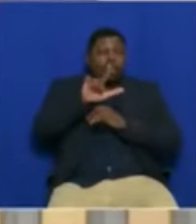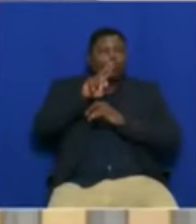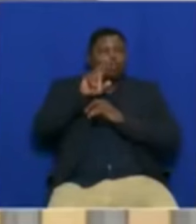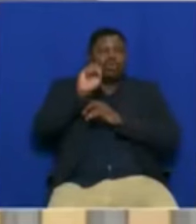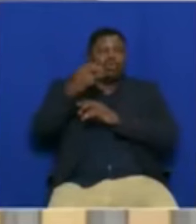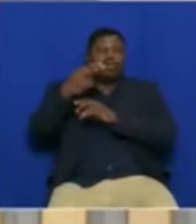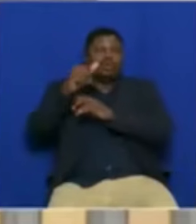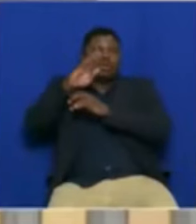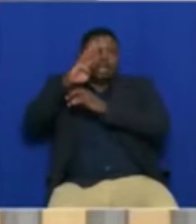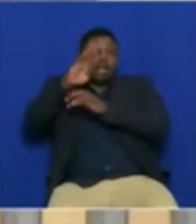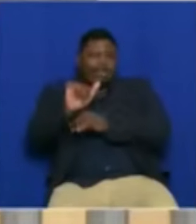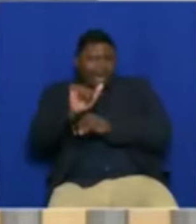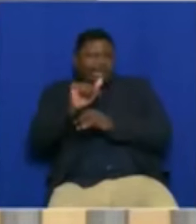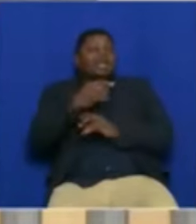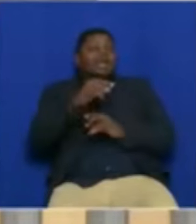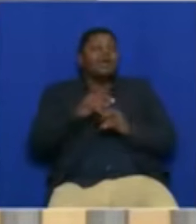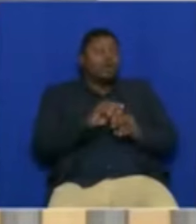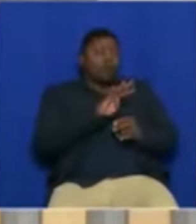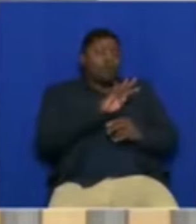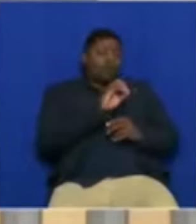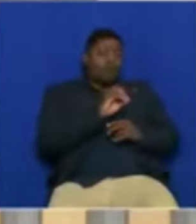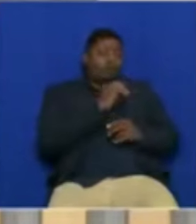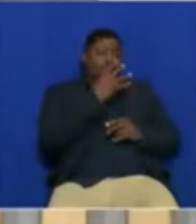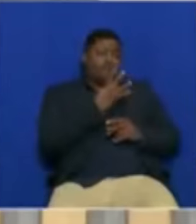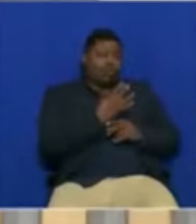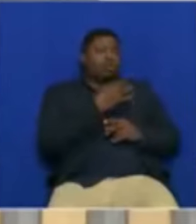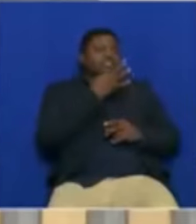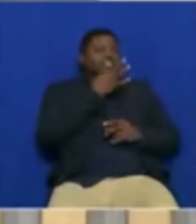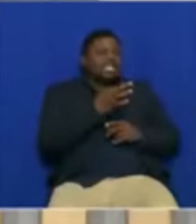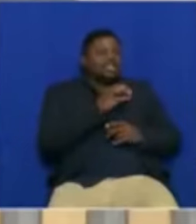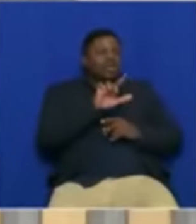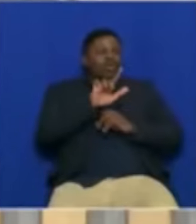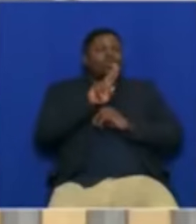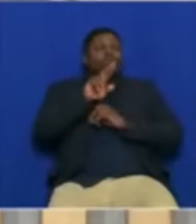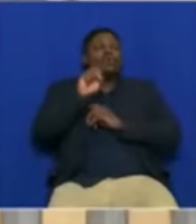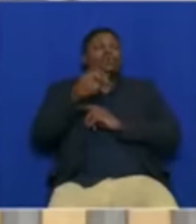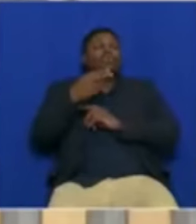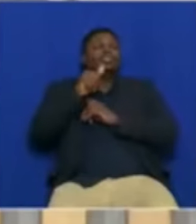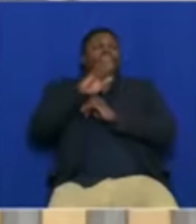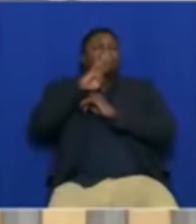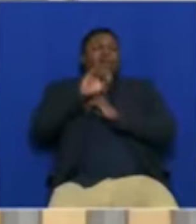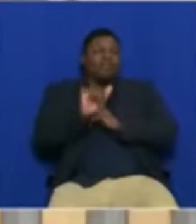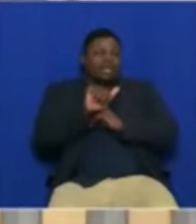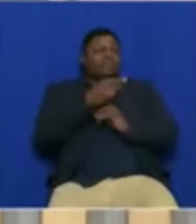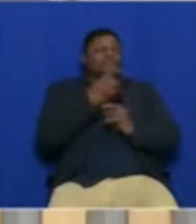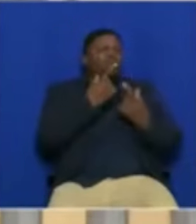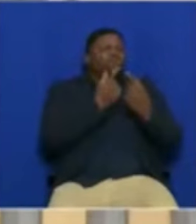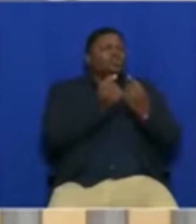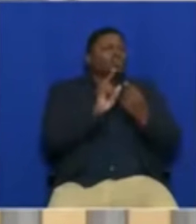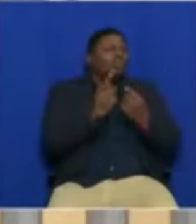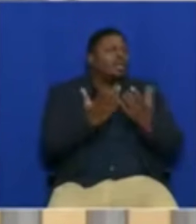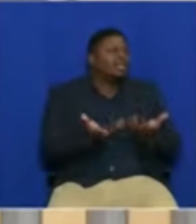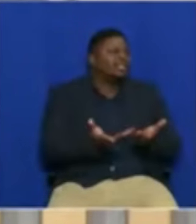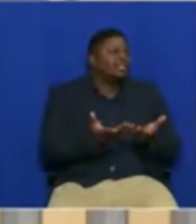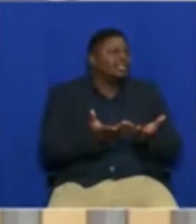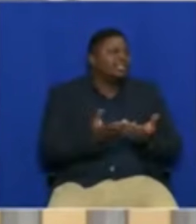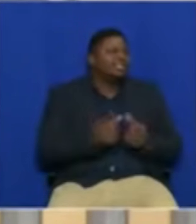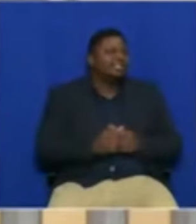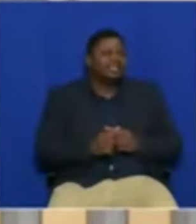does 404 say about Lushaba? 404, I'm calling it the Lushaba matter, but his name is not